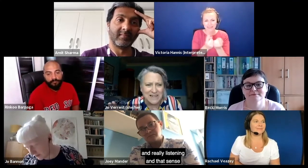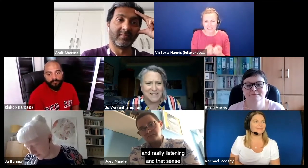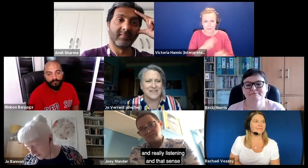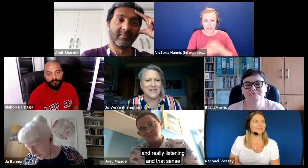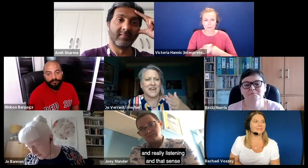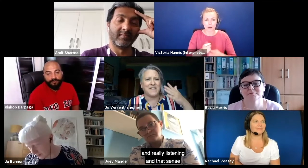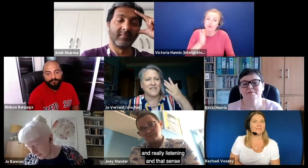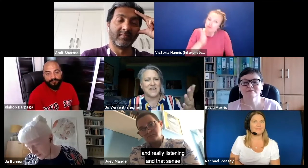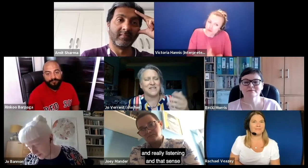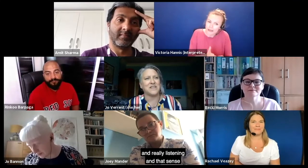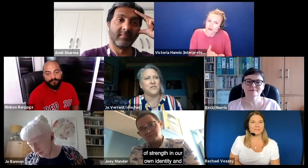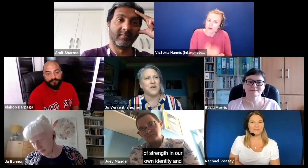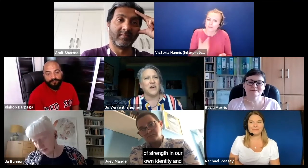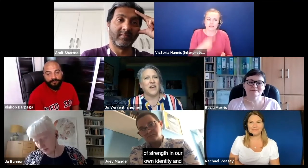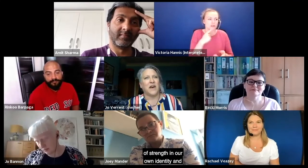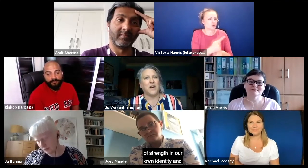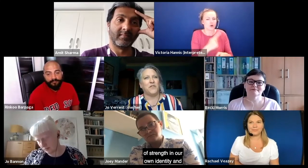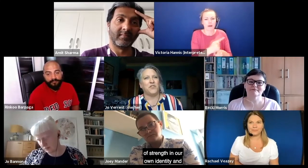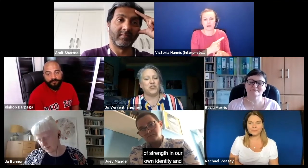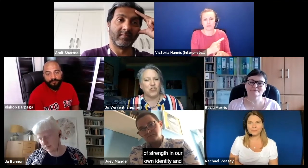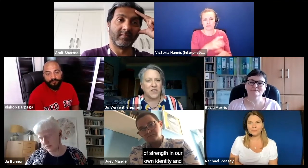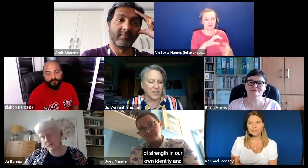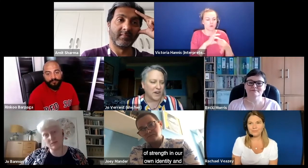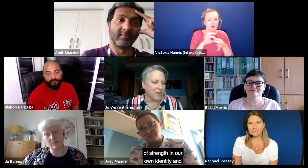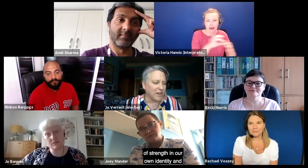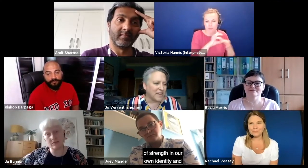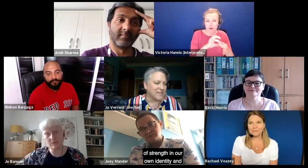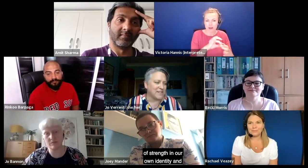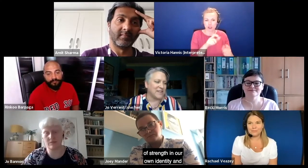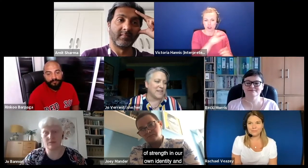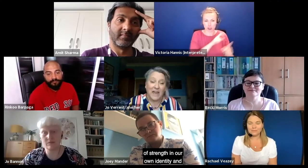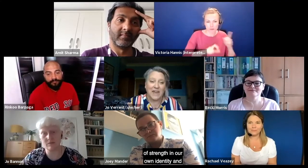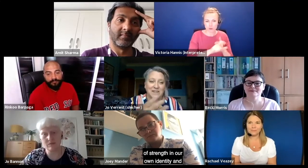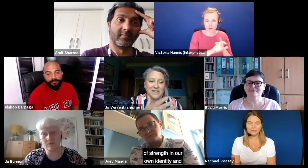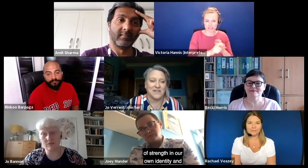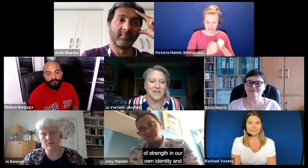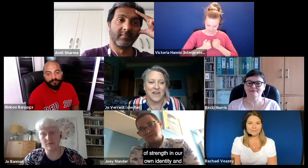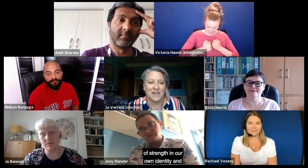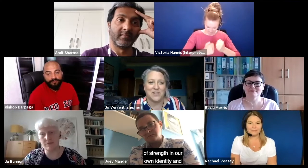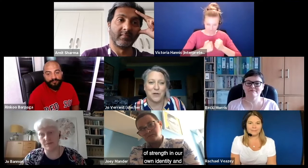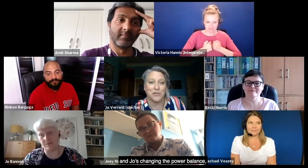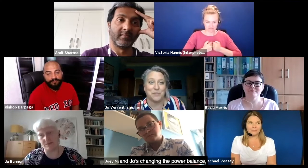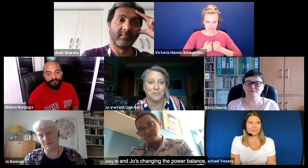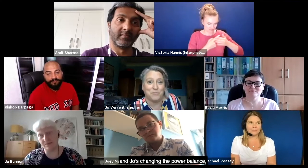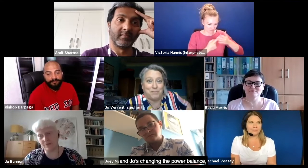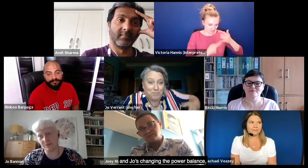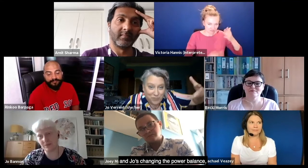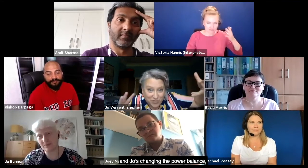really listening and that sense of strength in our own identity and